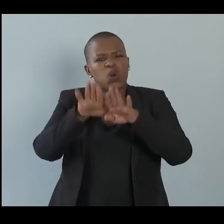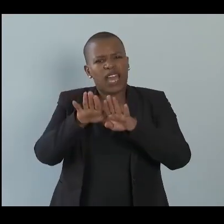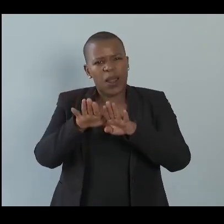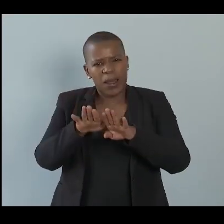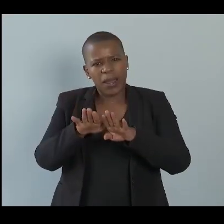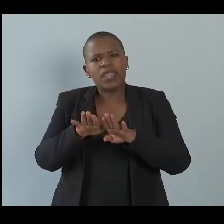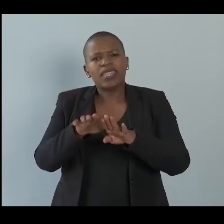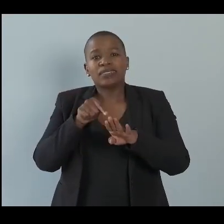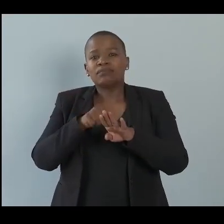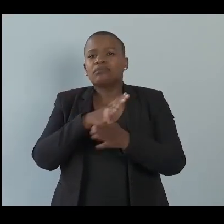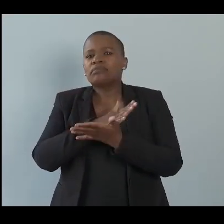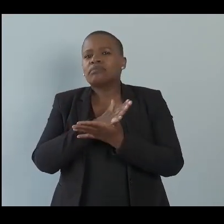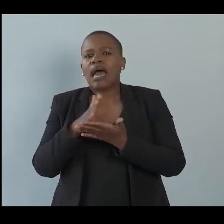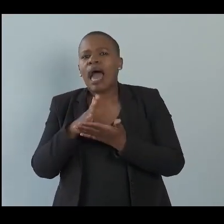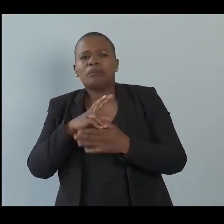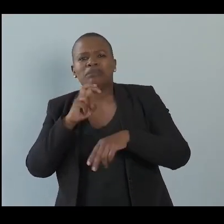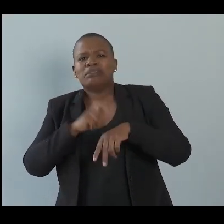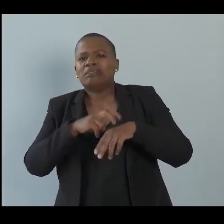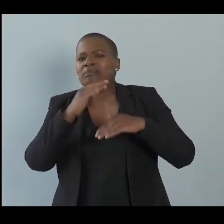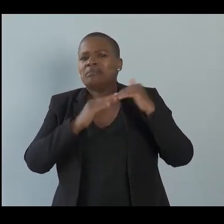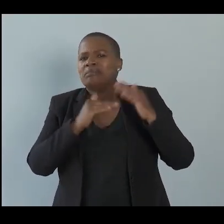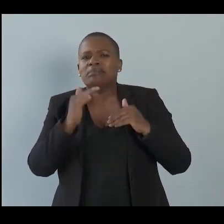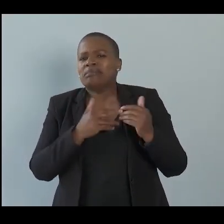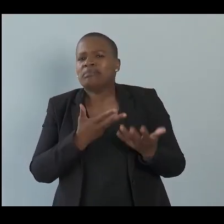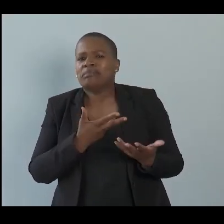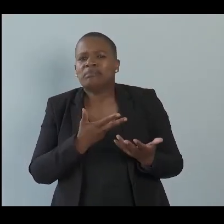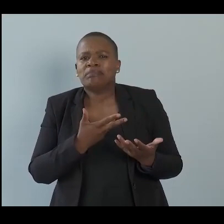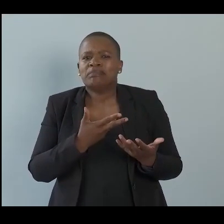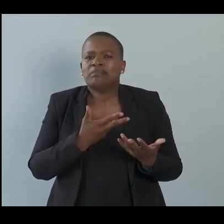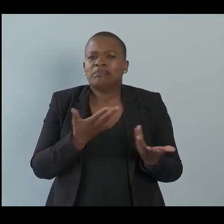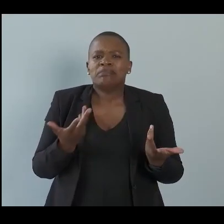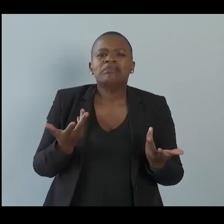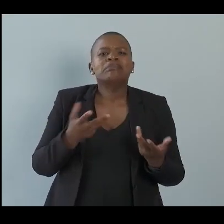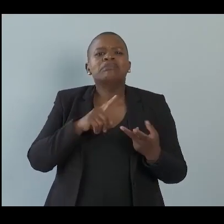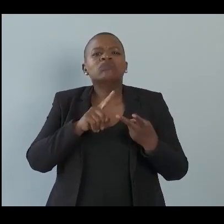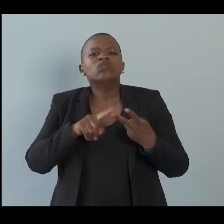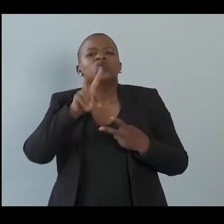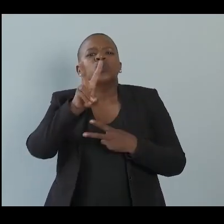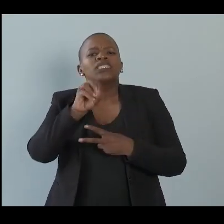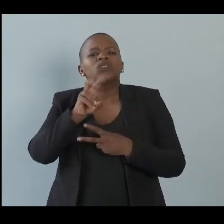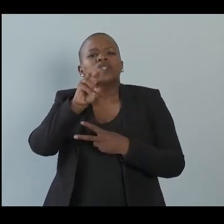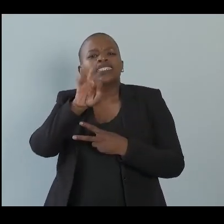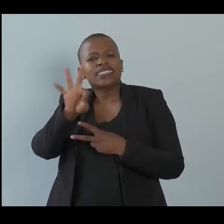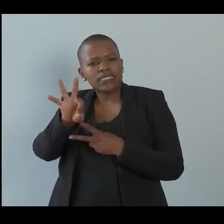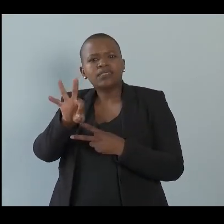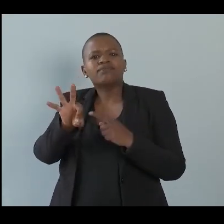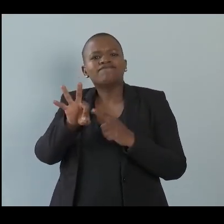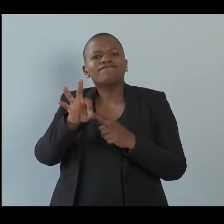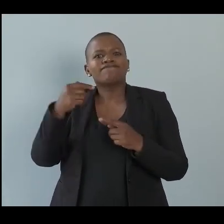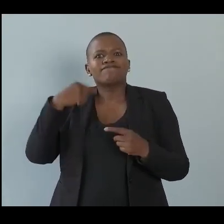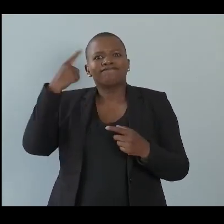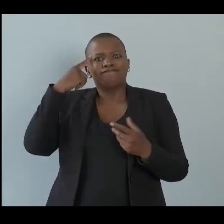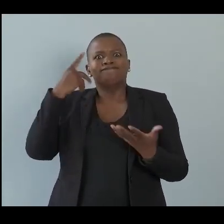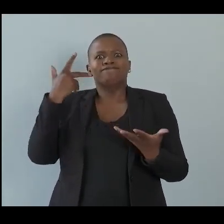property is not as big as it used to be. Coming into 2023, I think we had roughly about 98,000 square meters of